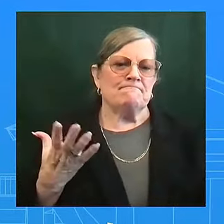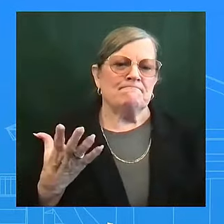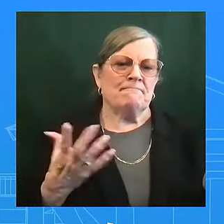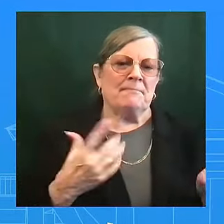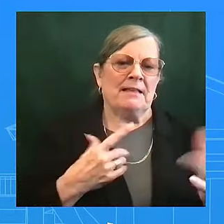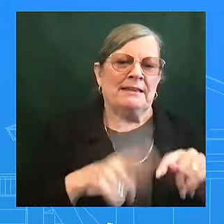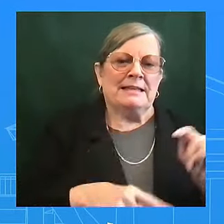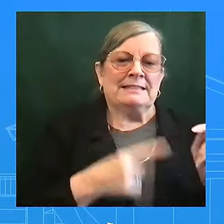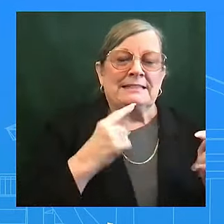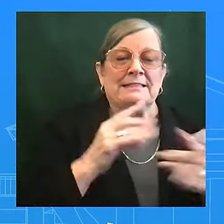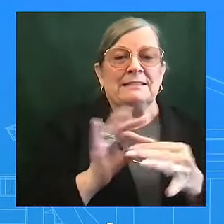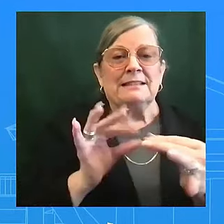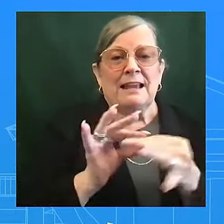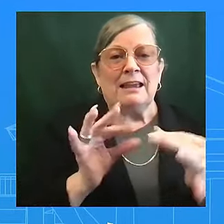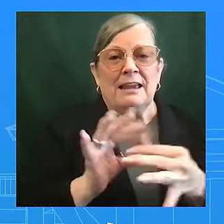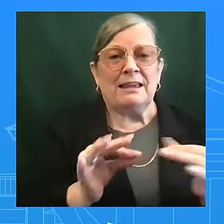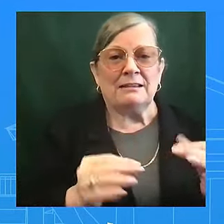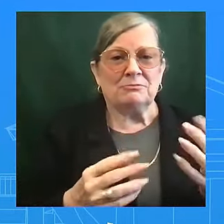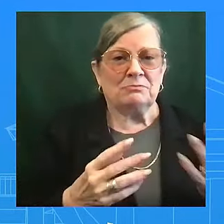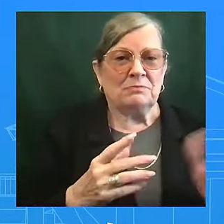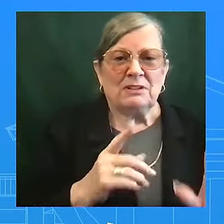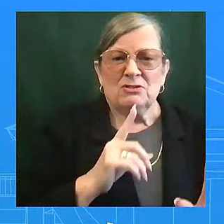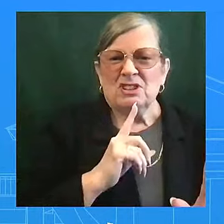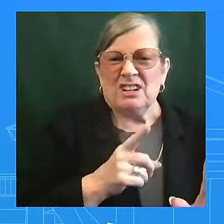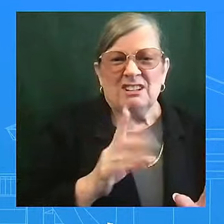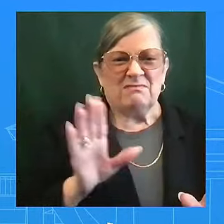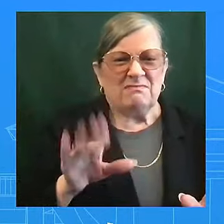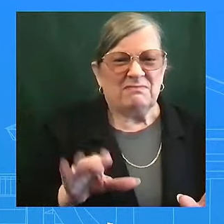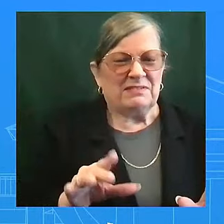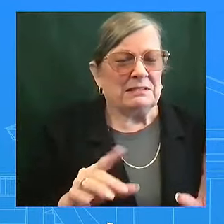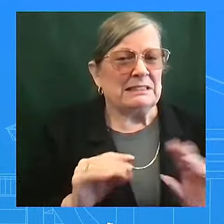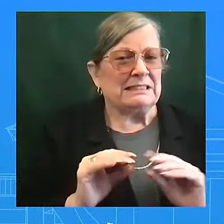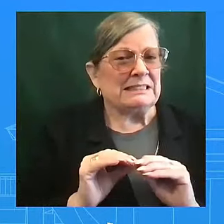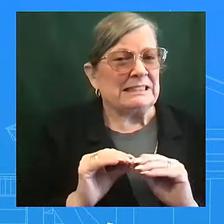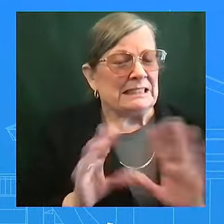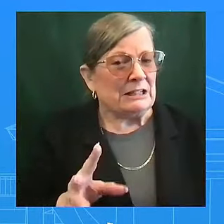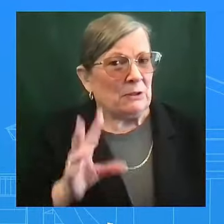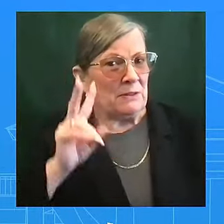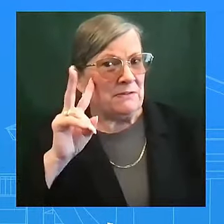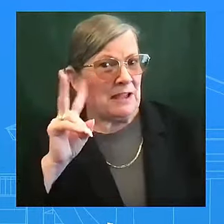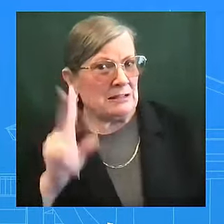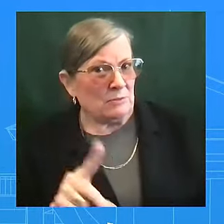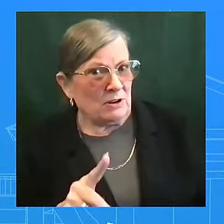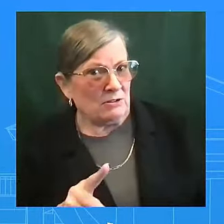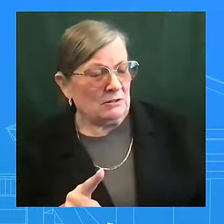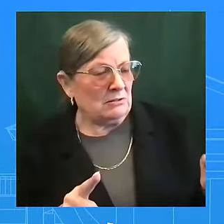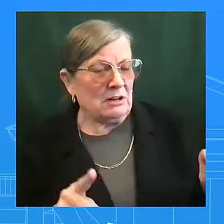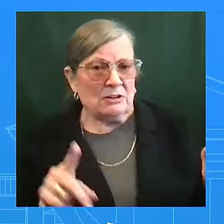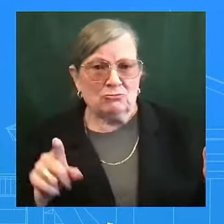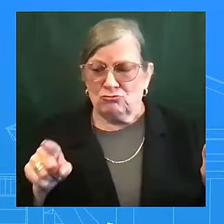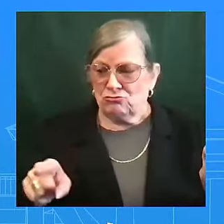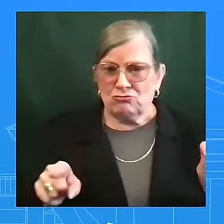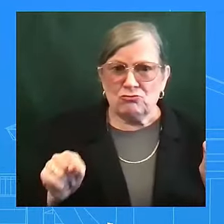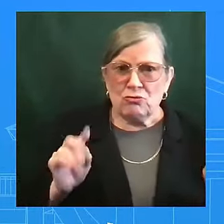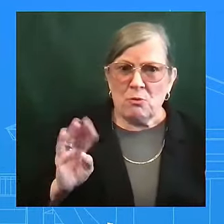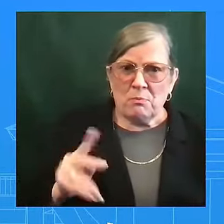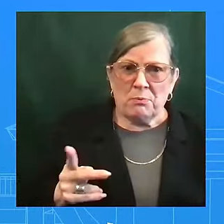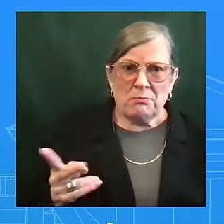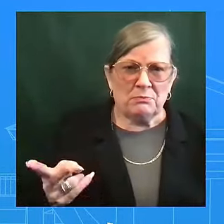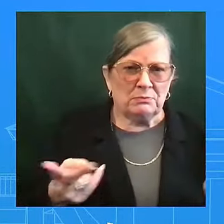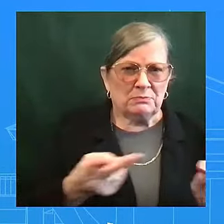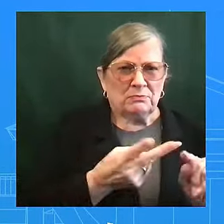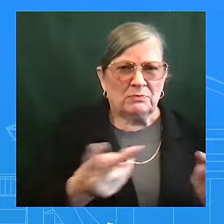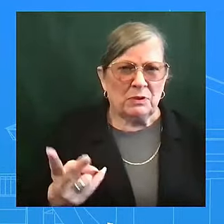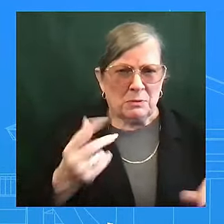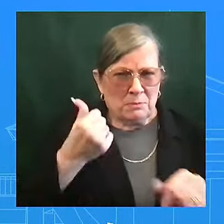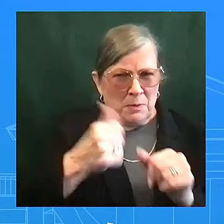be more clear. It couldn't be more clear. If you think about 4 years ago, America was reeling. It was reeling in a once-in-a-generation